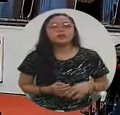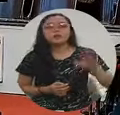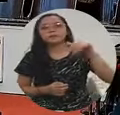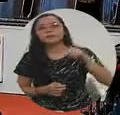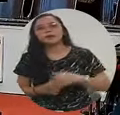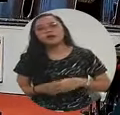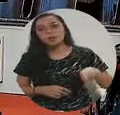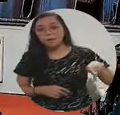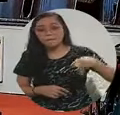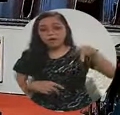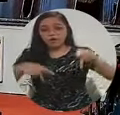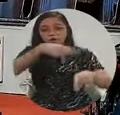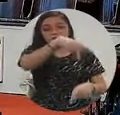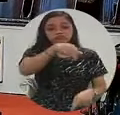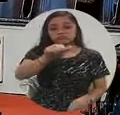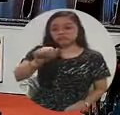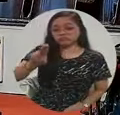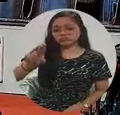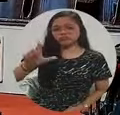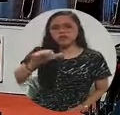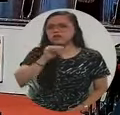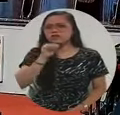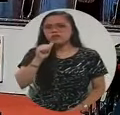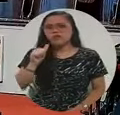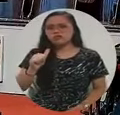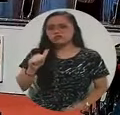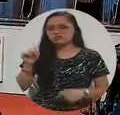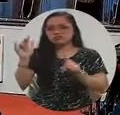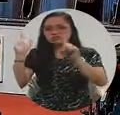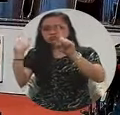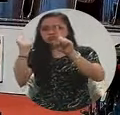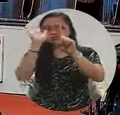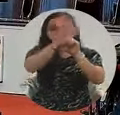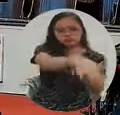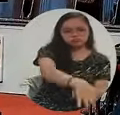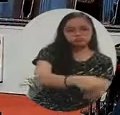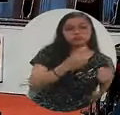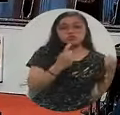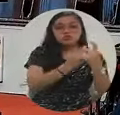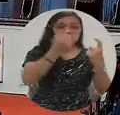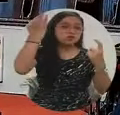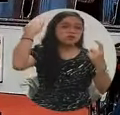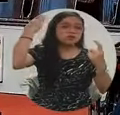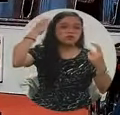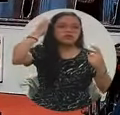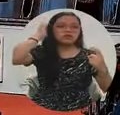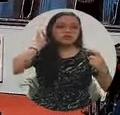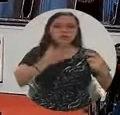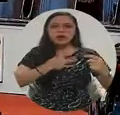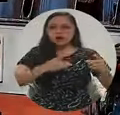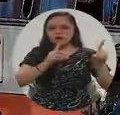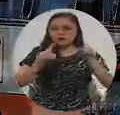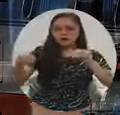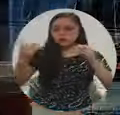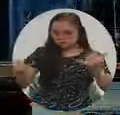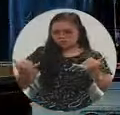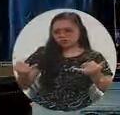Amen. Paul said, I don't want to do that. I don't want to be dominated by yesterday. I want to do something